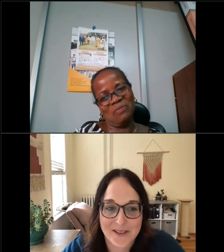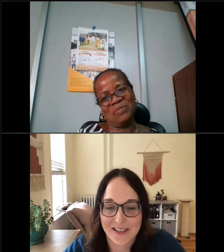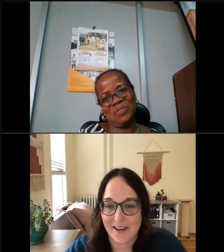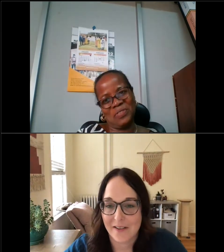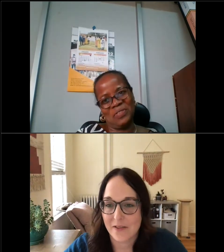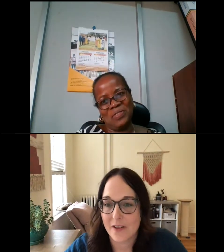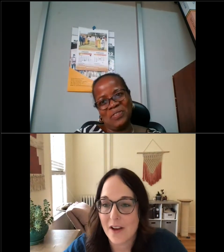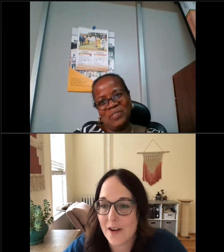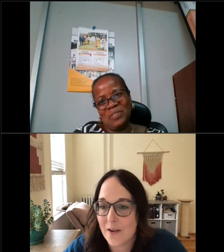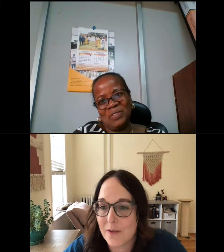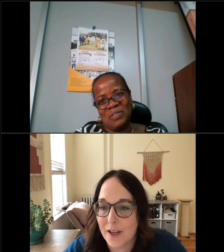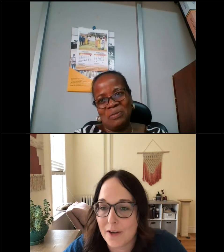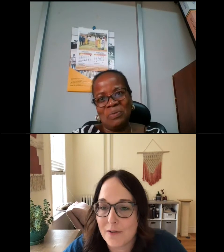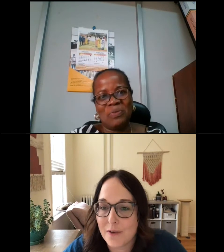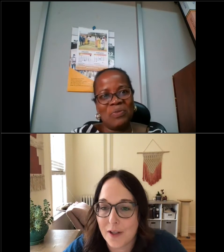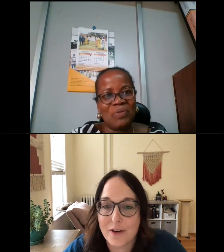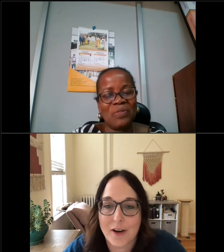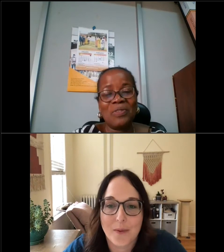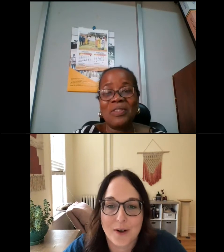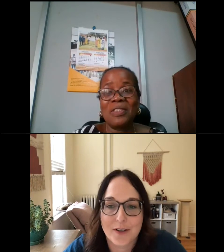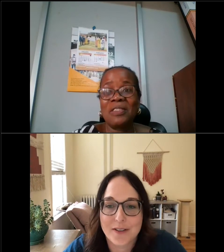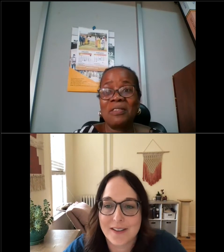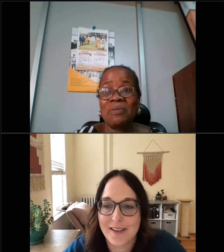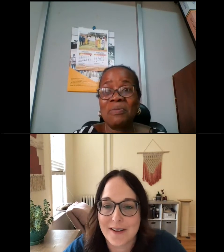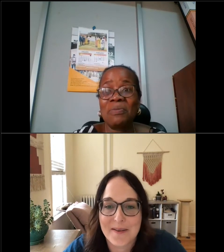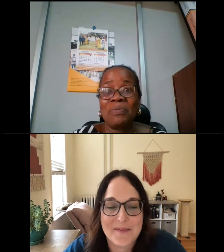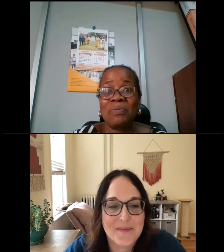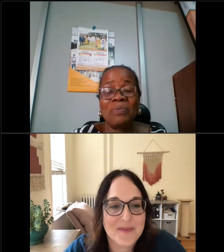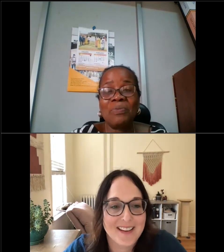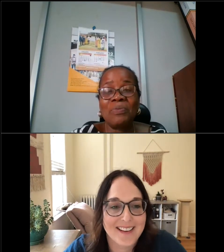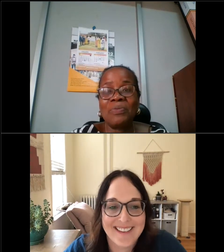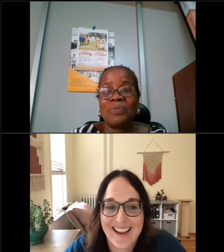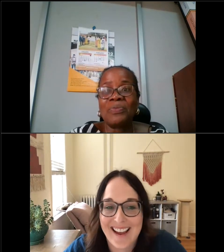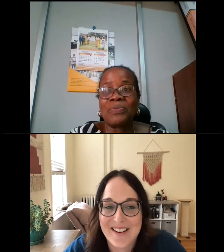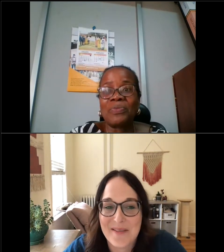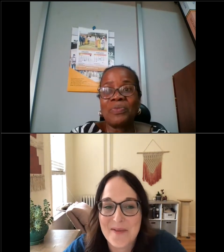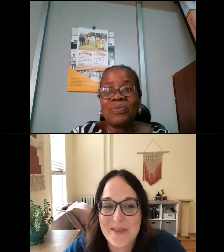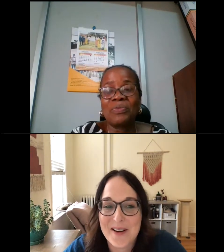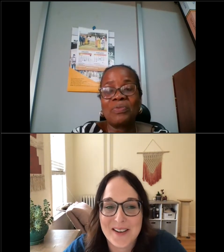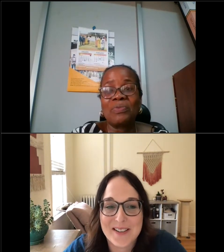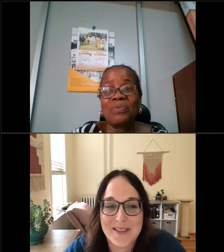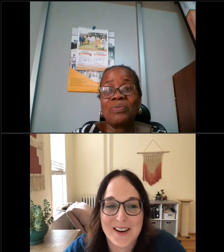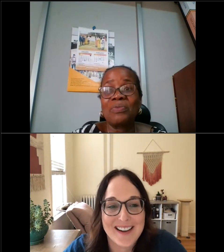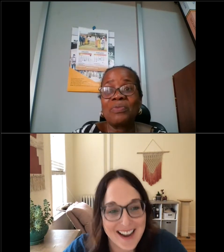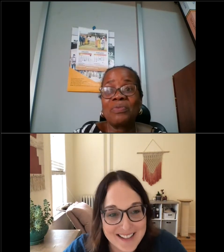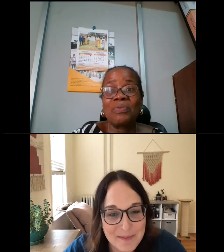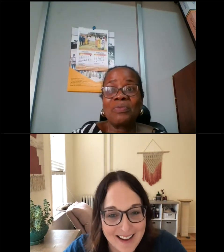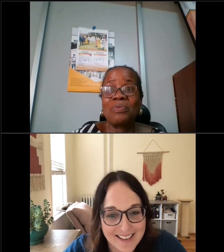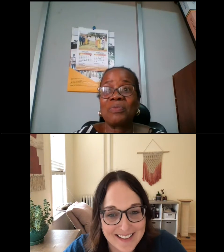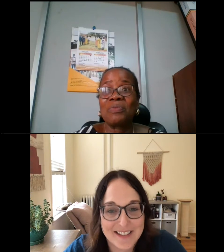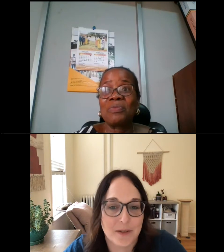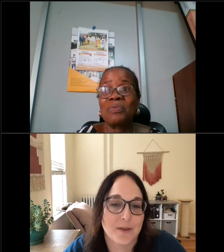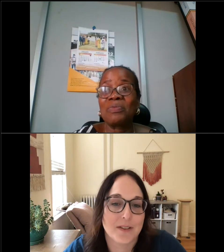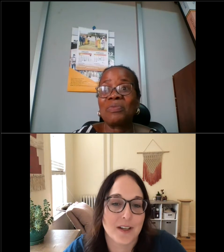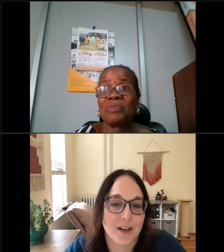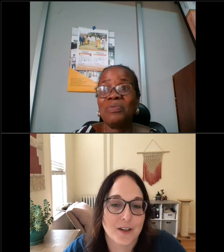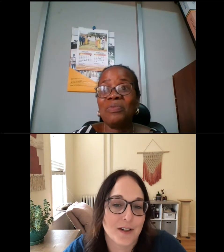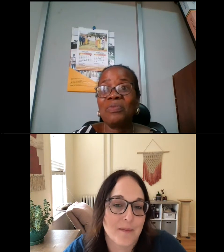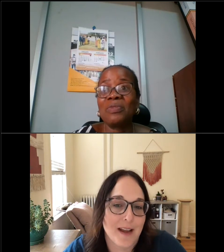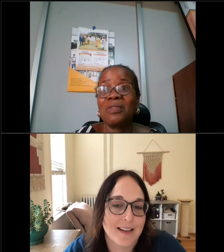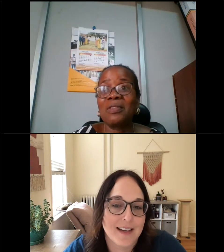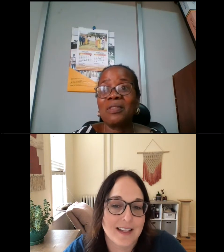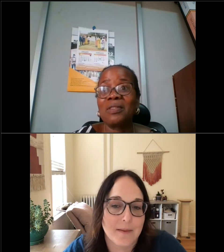that. Those really, really great words. Yeah, and moving on to our next panelist, who